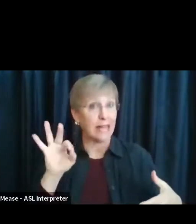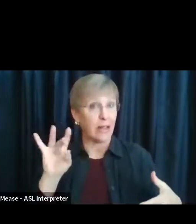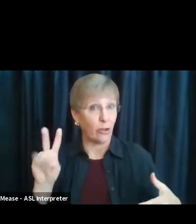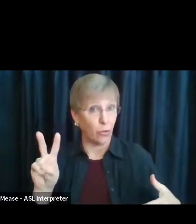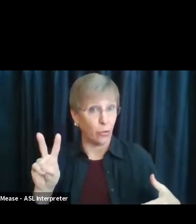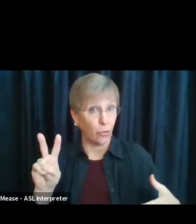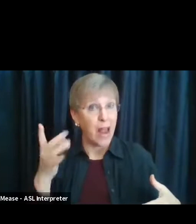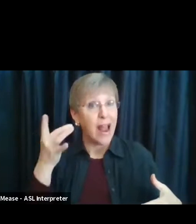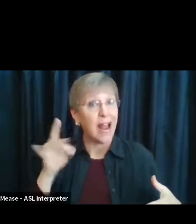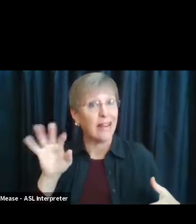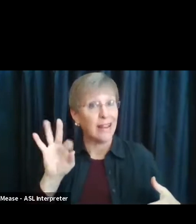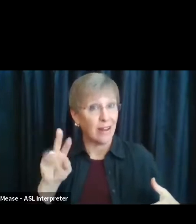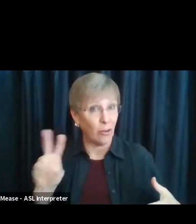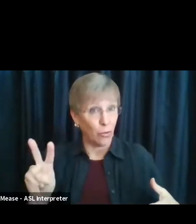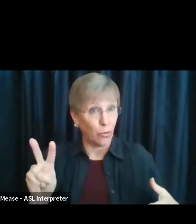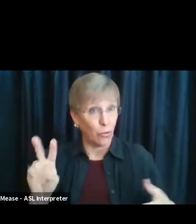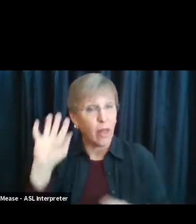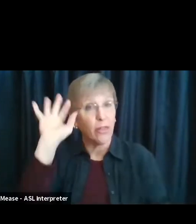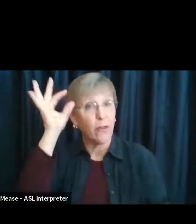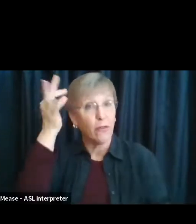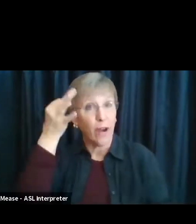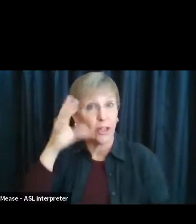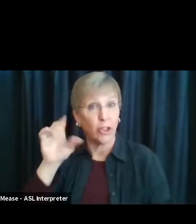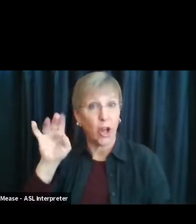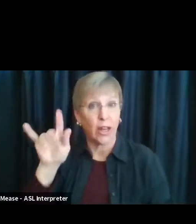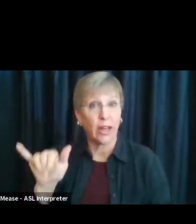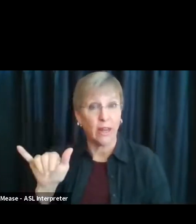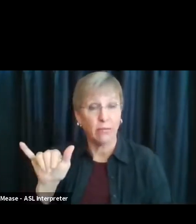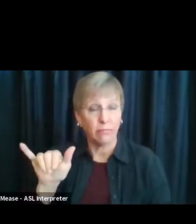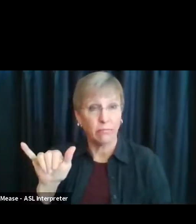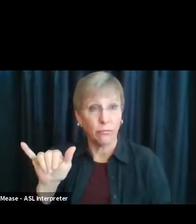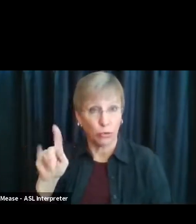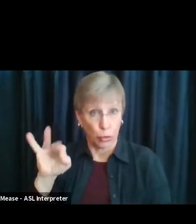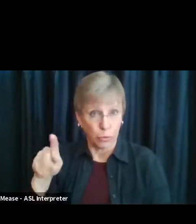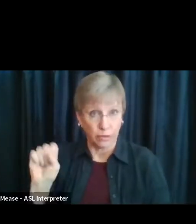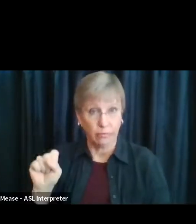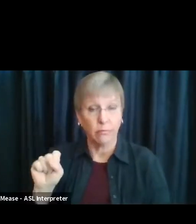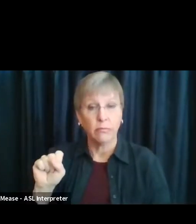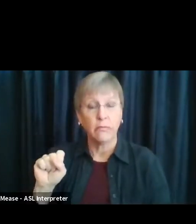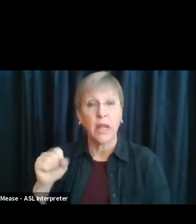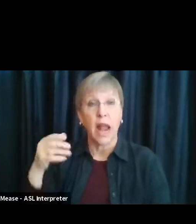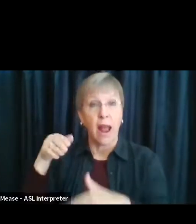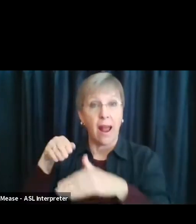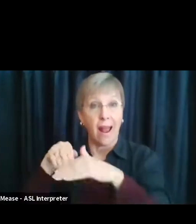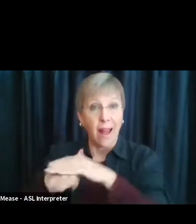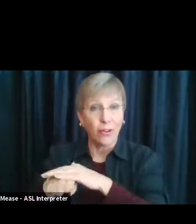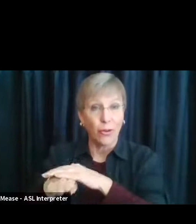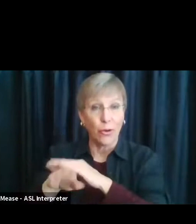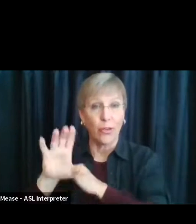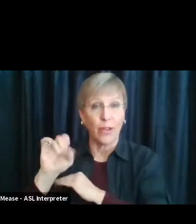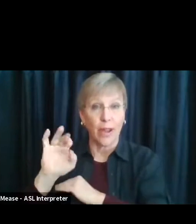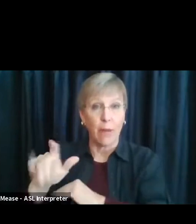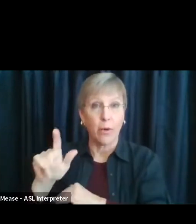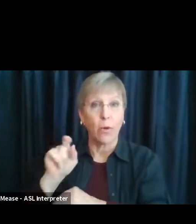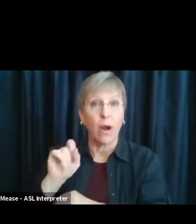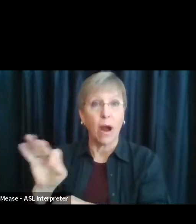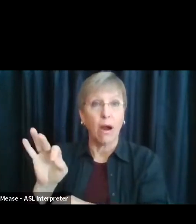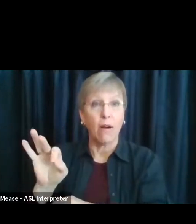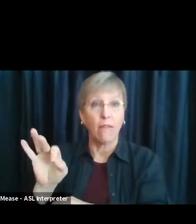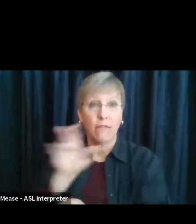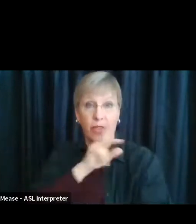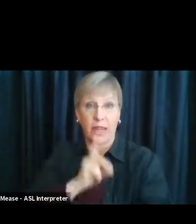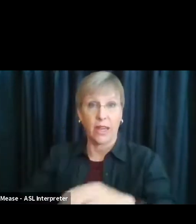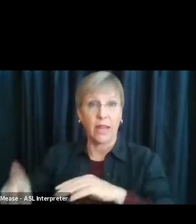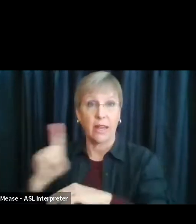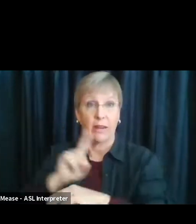In 1892, the French colonial troops invaded the capital of the kingdom